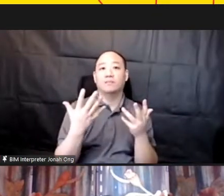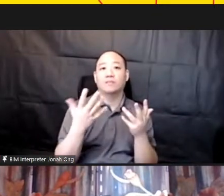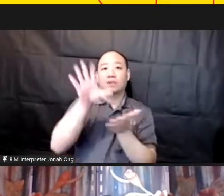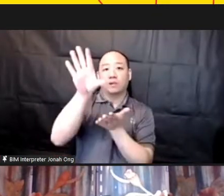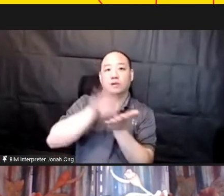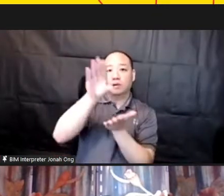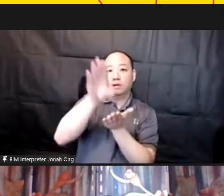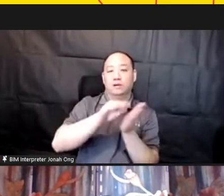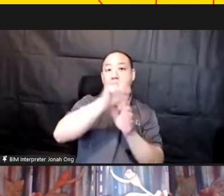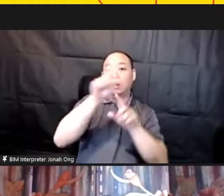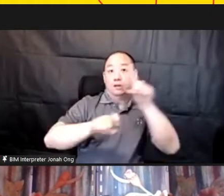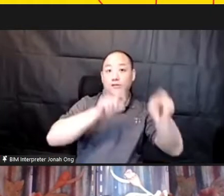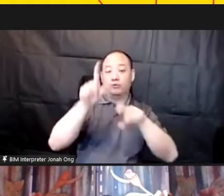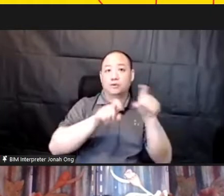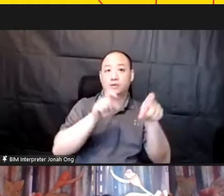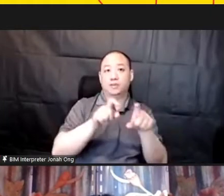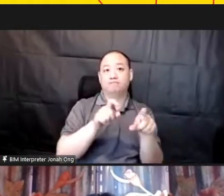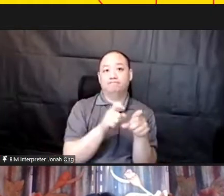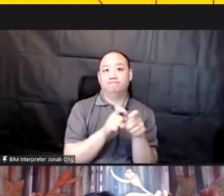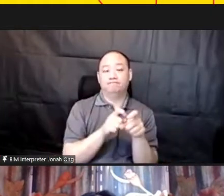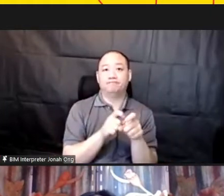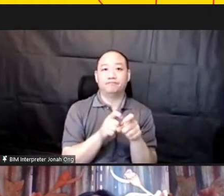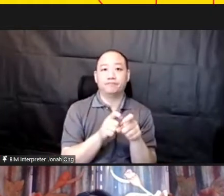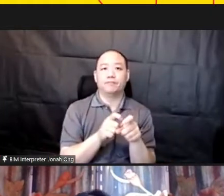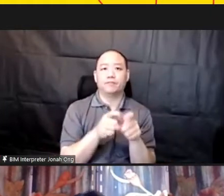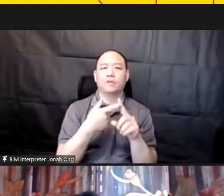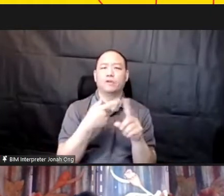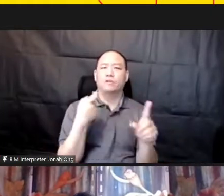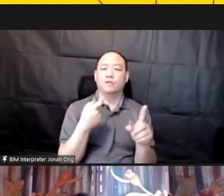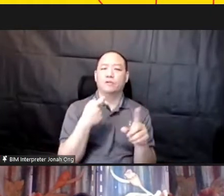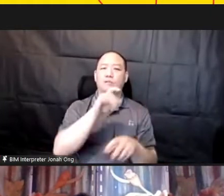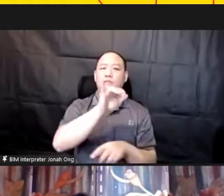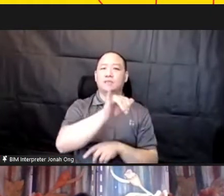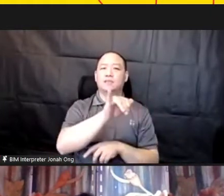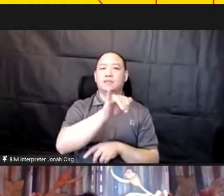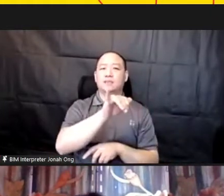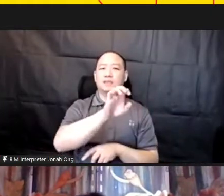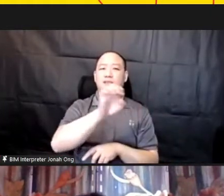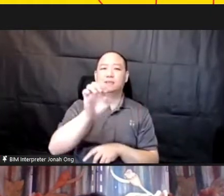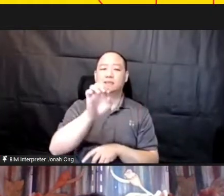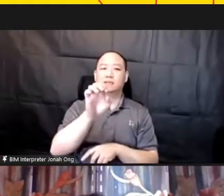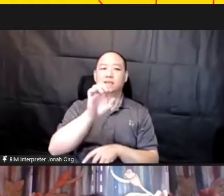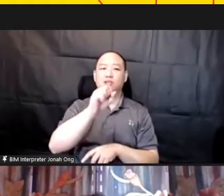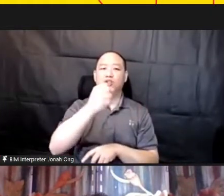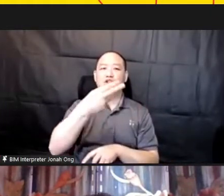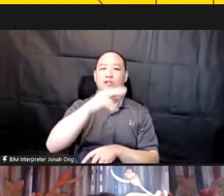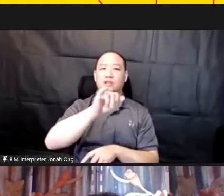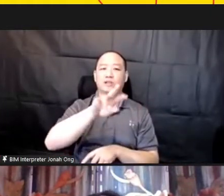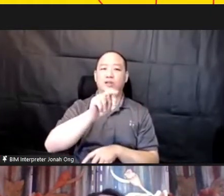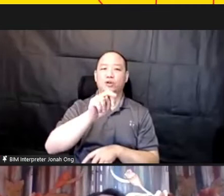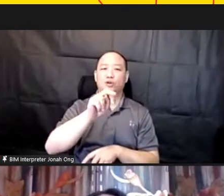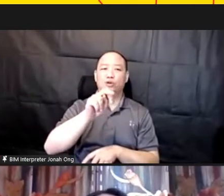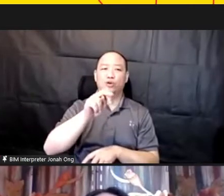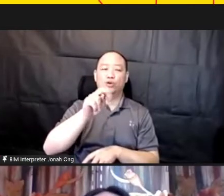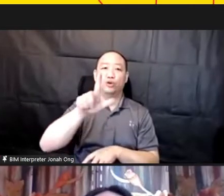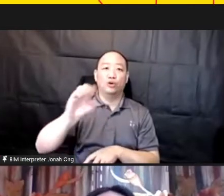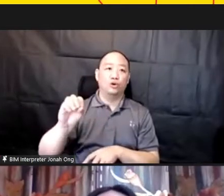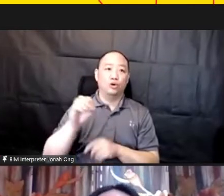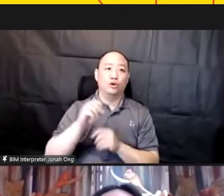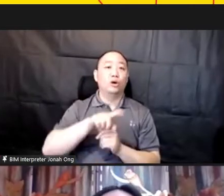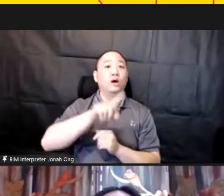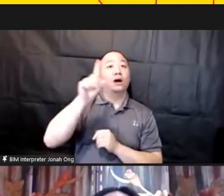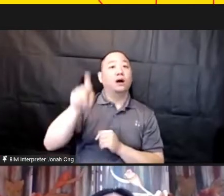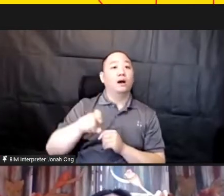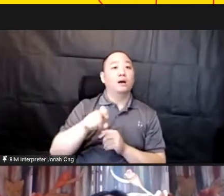floor. So I have a question from Yi Sin Lo towards Cheryl. She said, what is the true